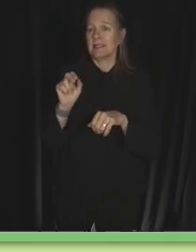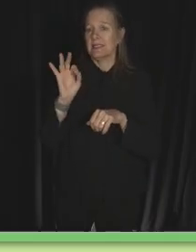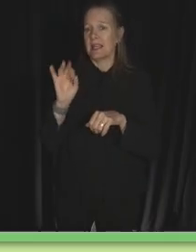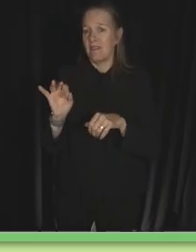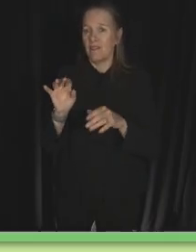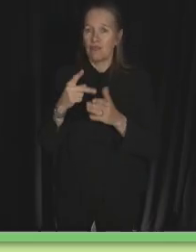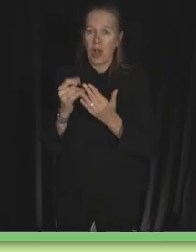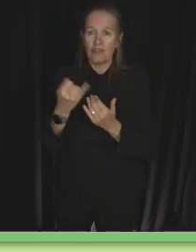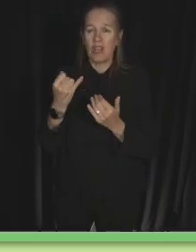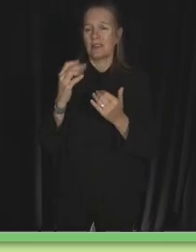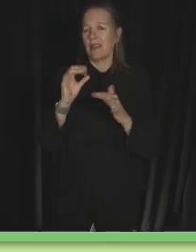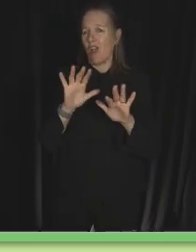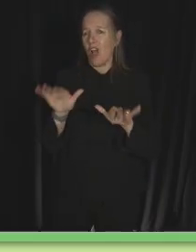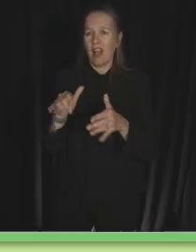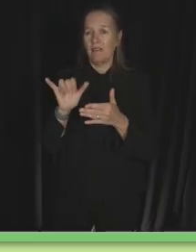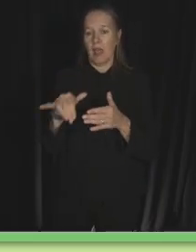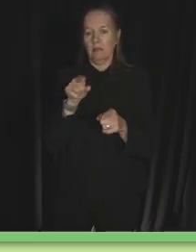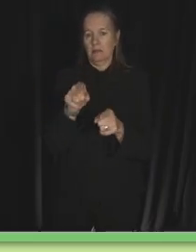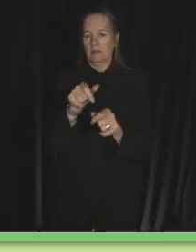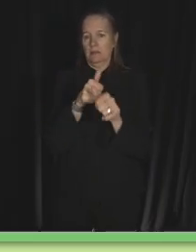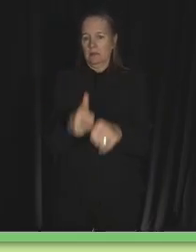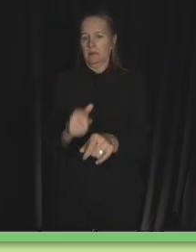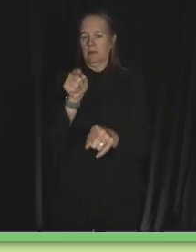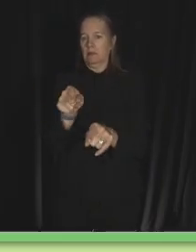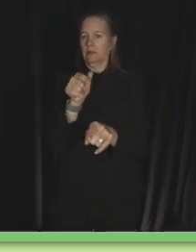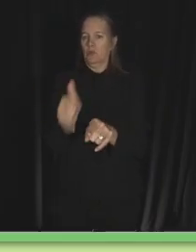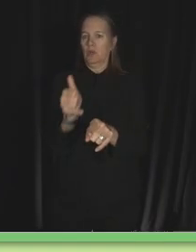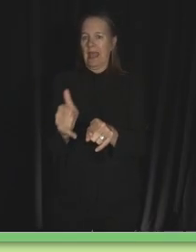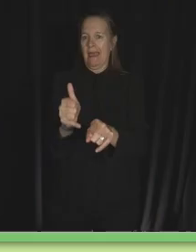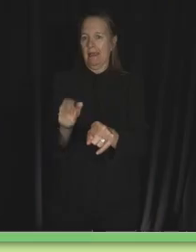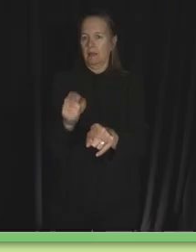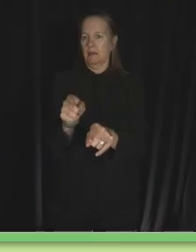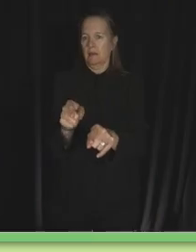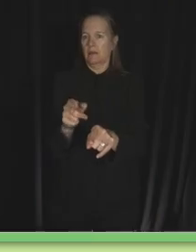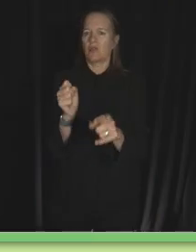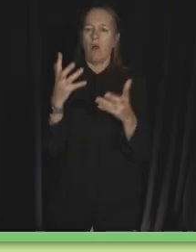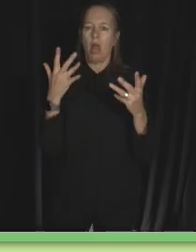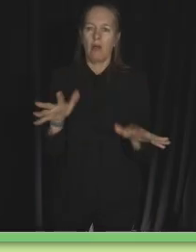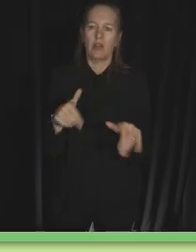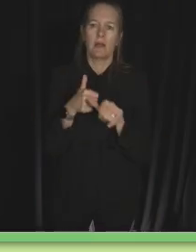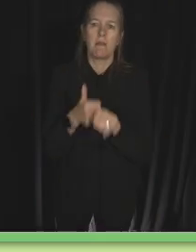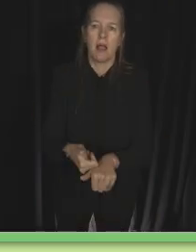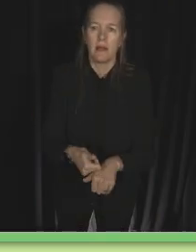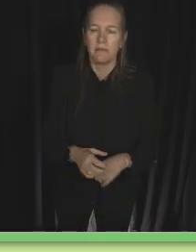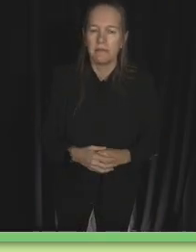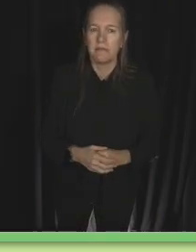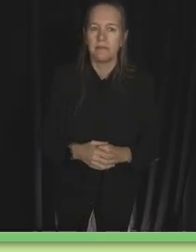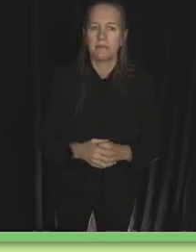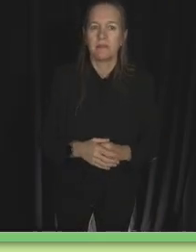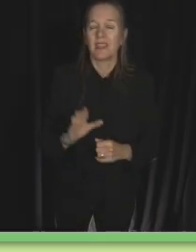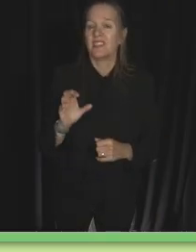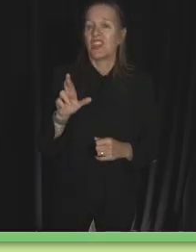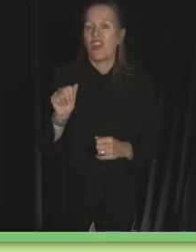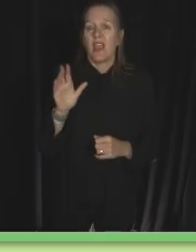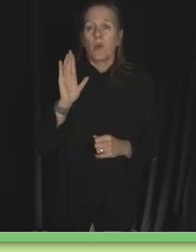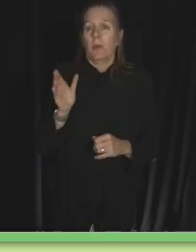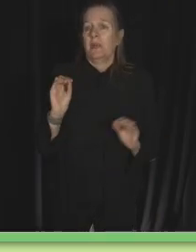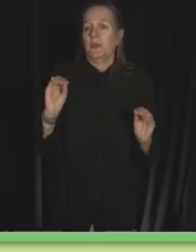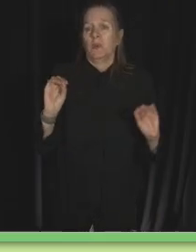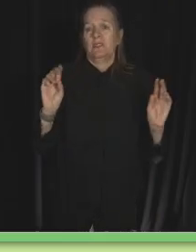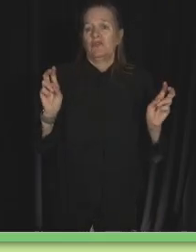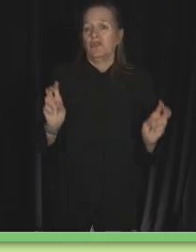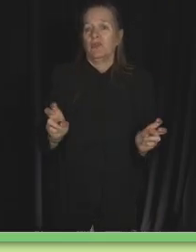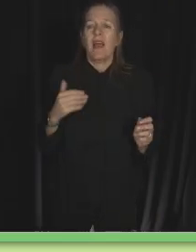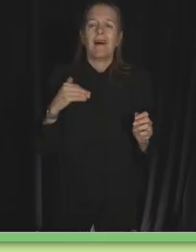up the ladder of those types of things, you do this today. So you're already compliant. So the CRA isn't going to be an issue for you. There's some